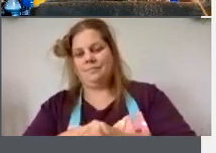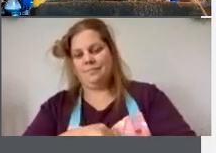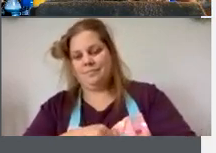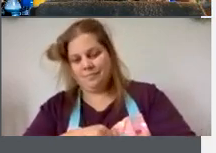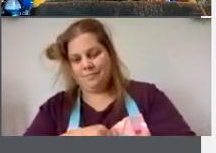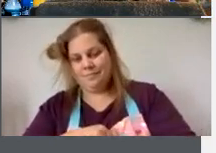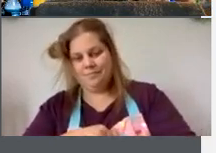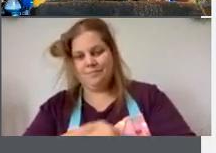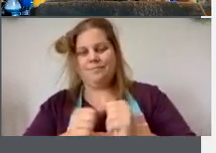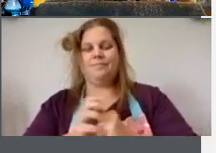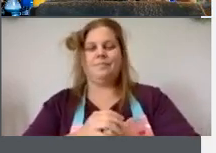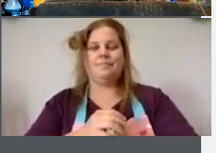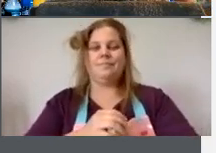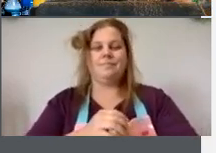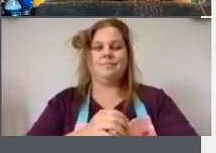down.